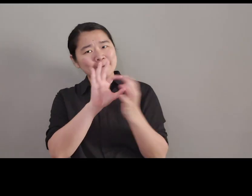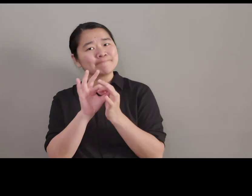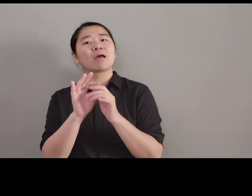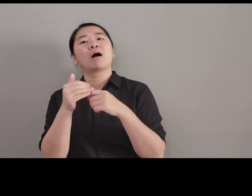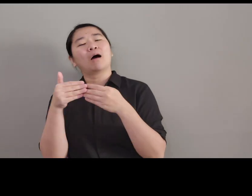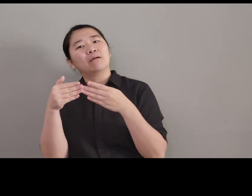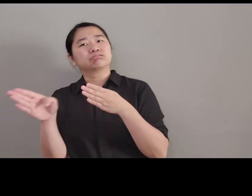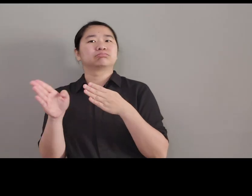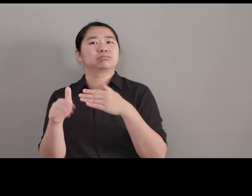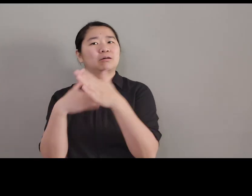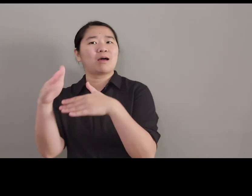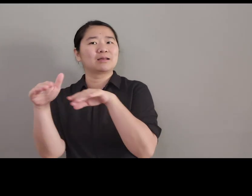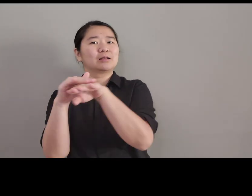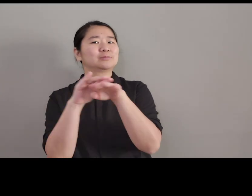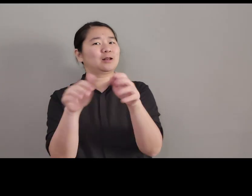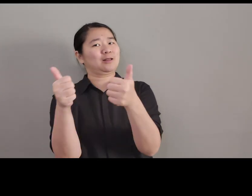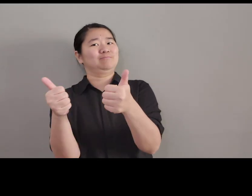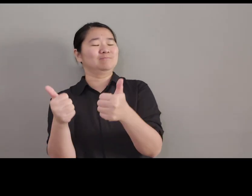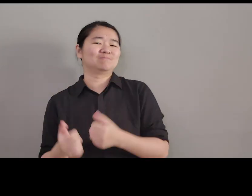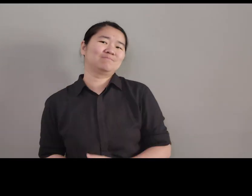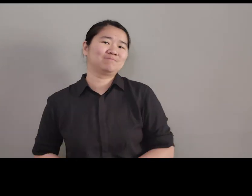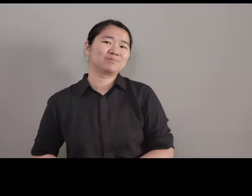that this matters to humans,